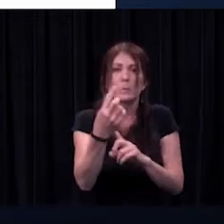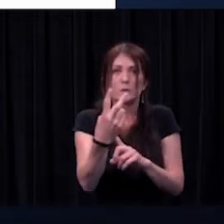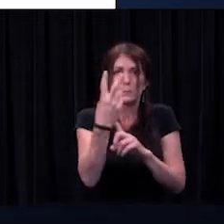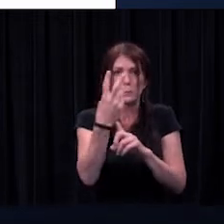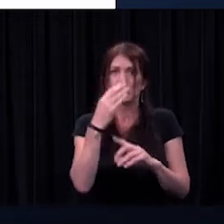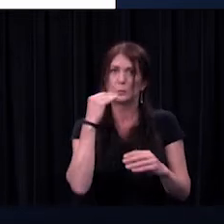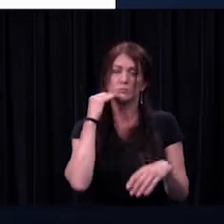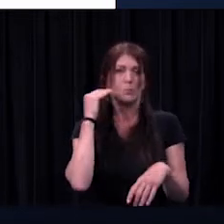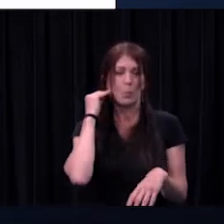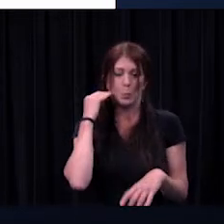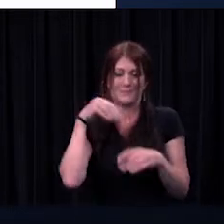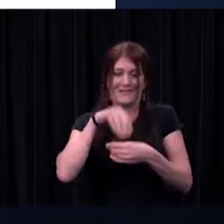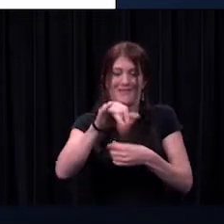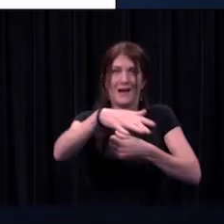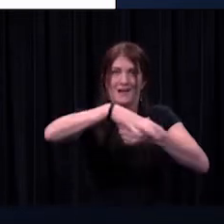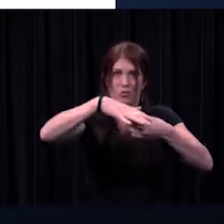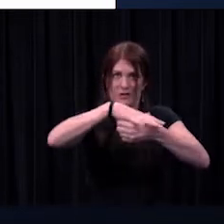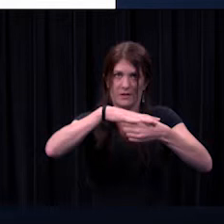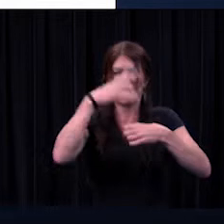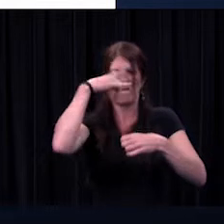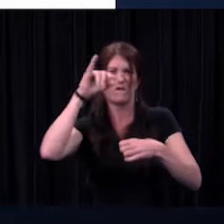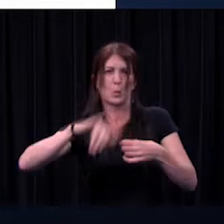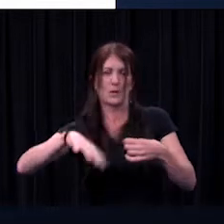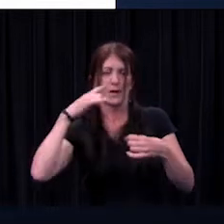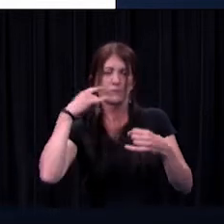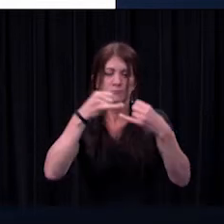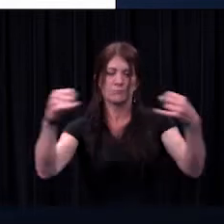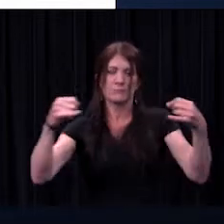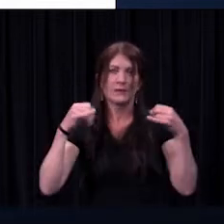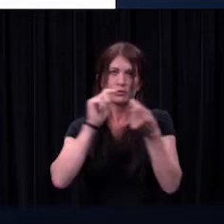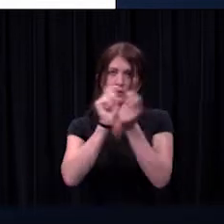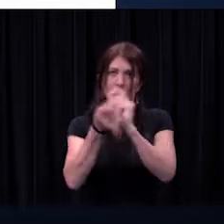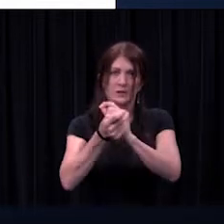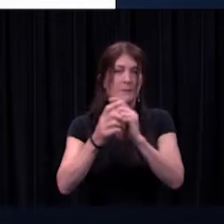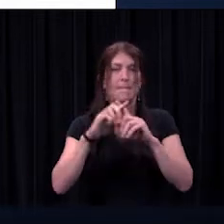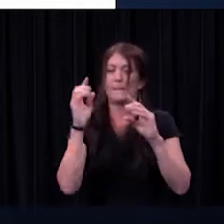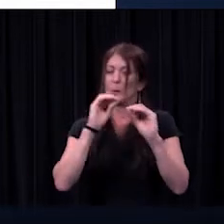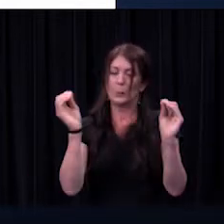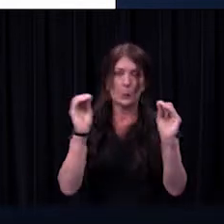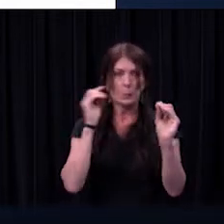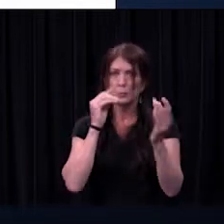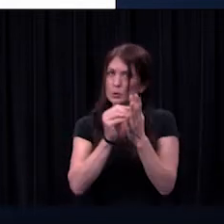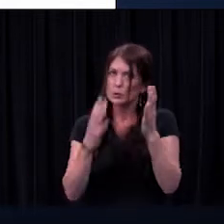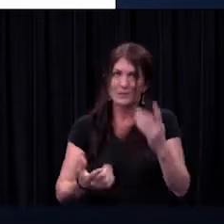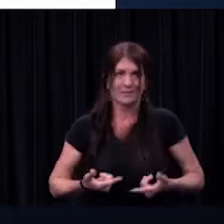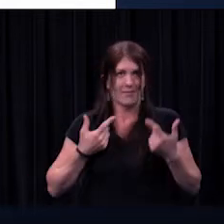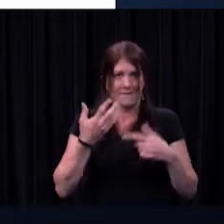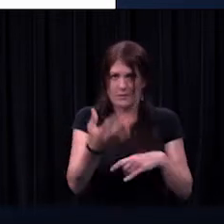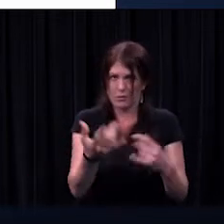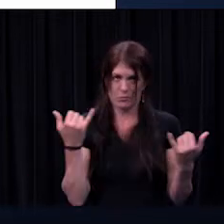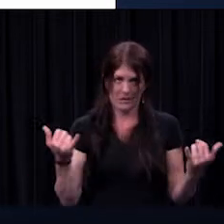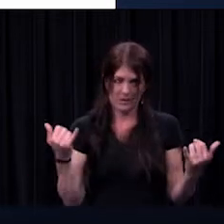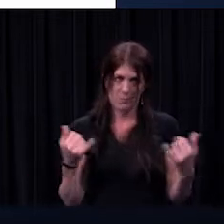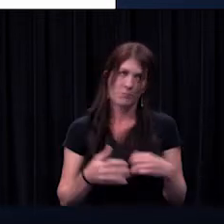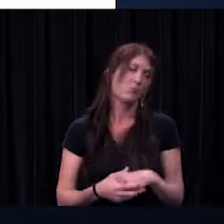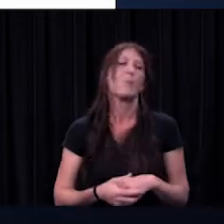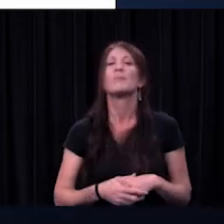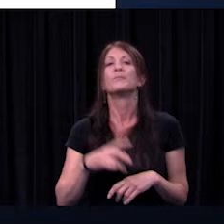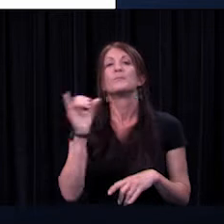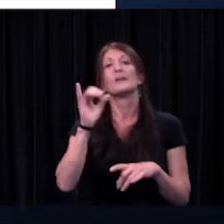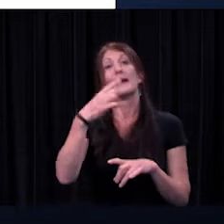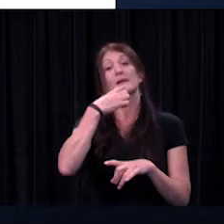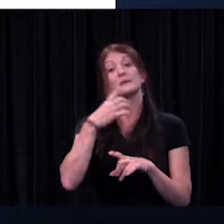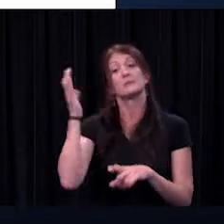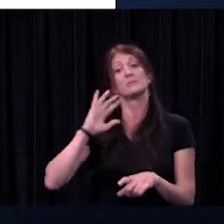talking about for the boundary change. Currently, we have no students that live in that attendance area. As I stated earlier, this area